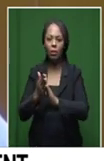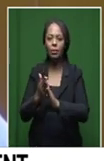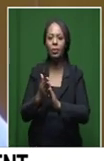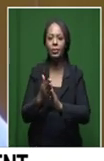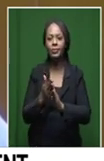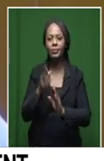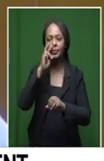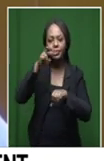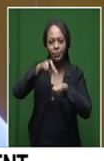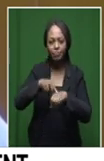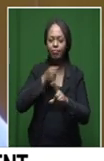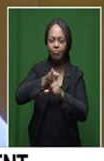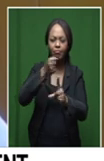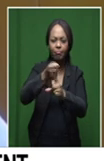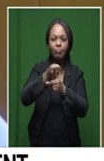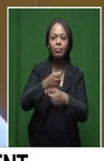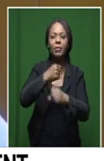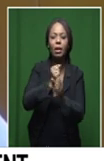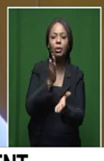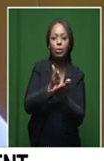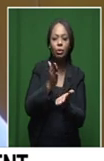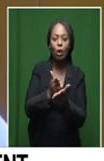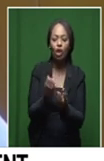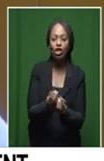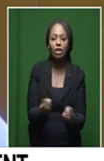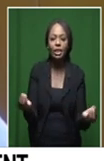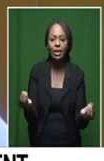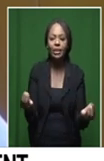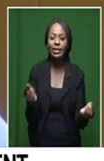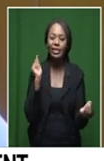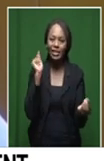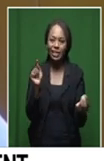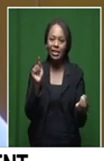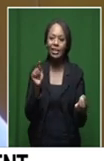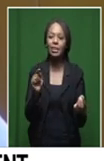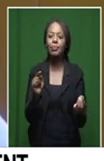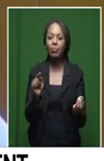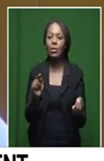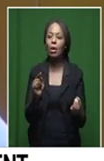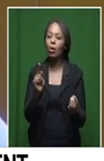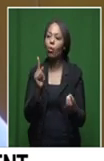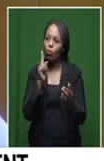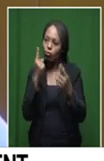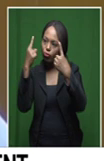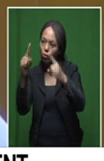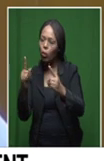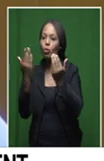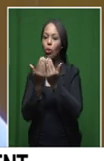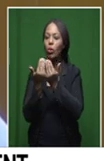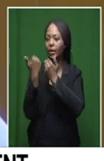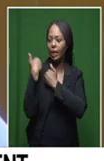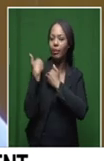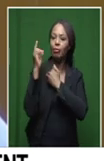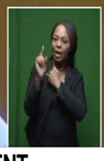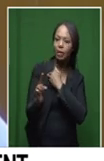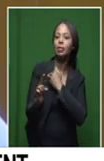very hard to try and make sure that children can be going to school safely. This also